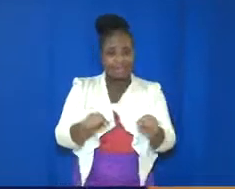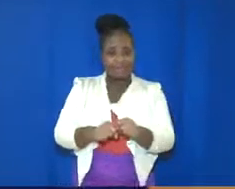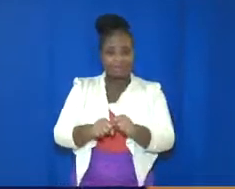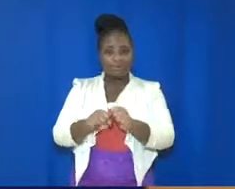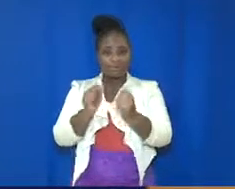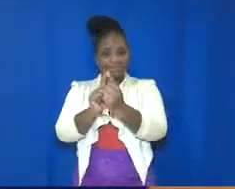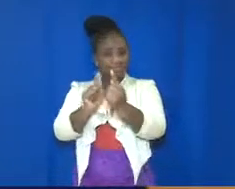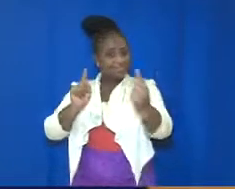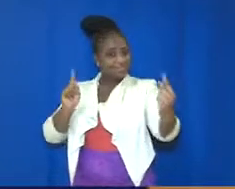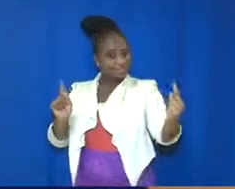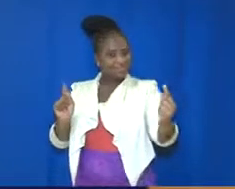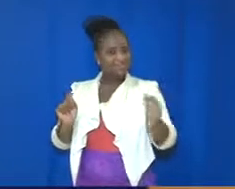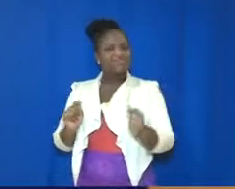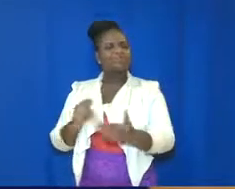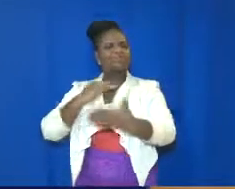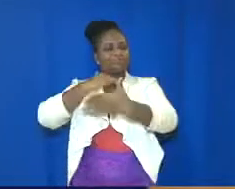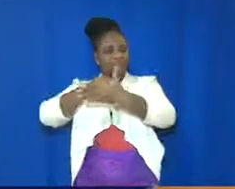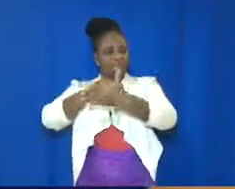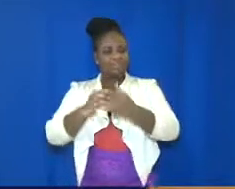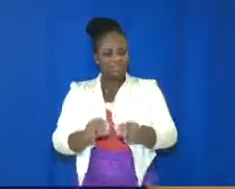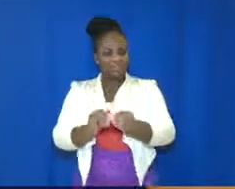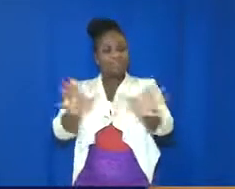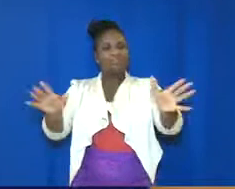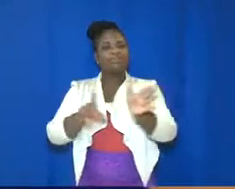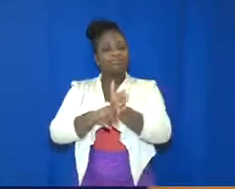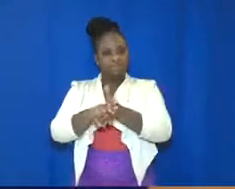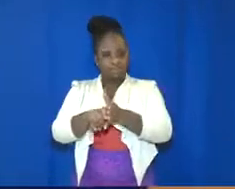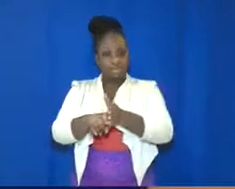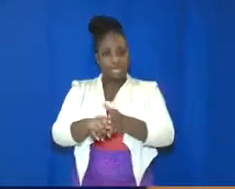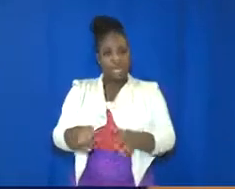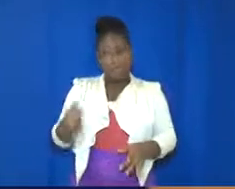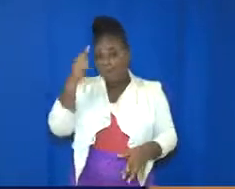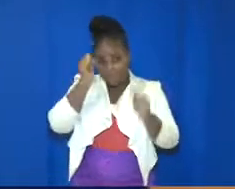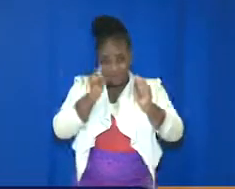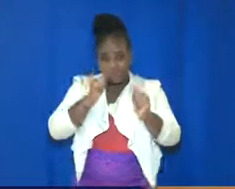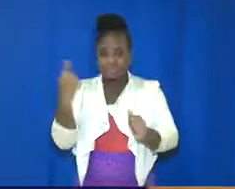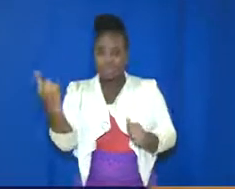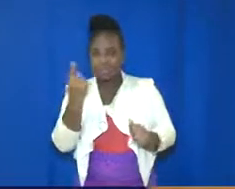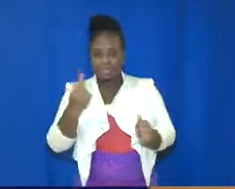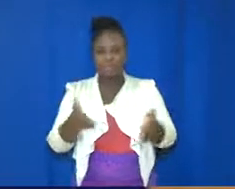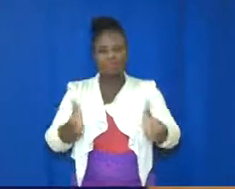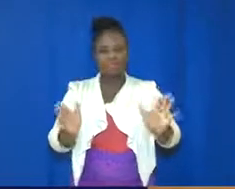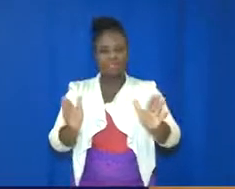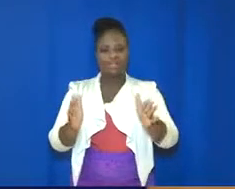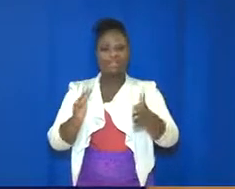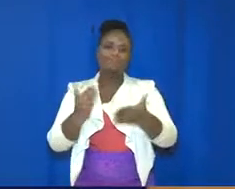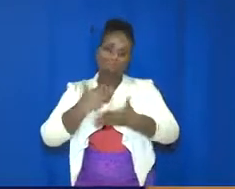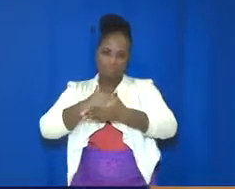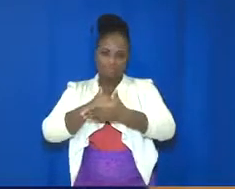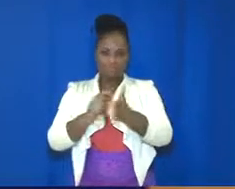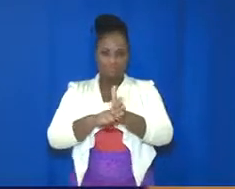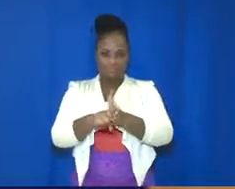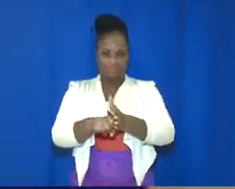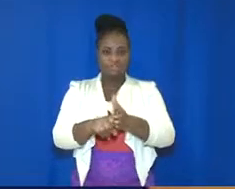social distancing protocols to contain the spread of the virus, as they are the surest way to a quick